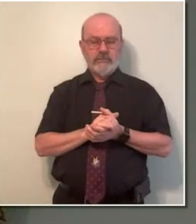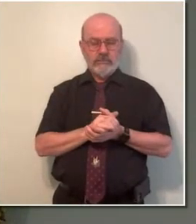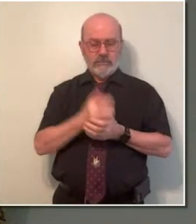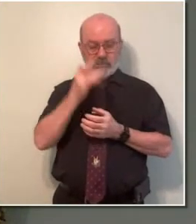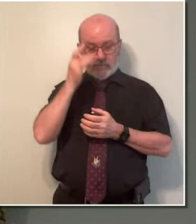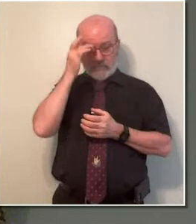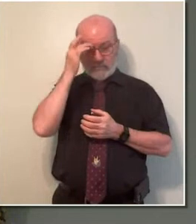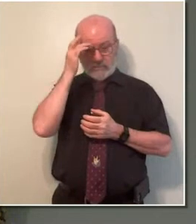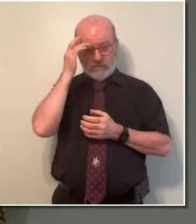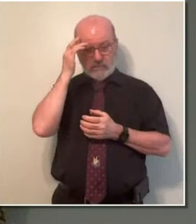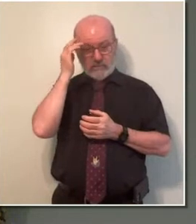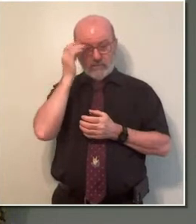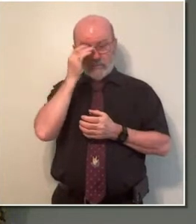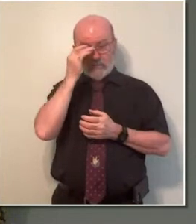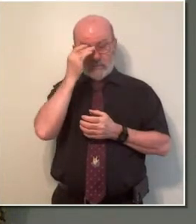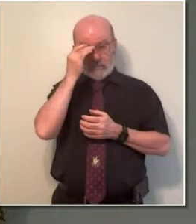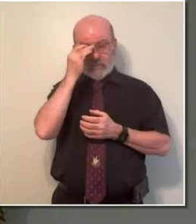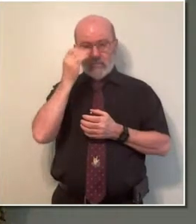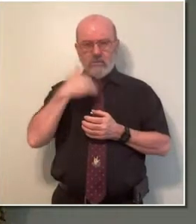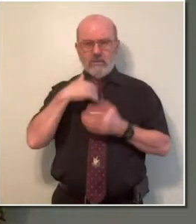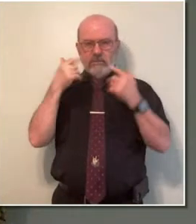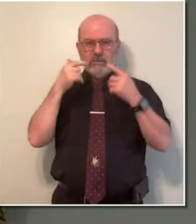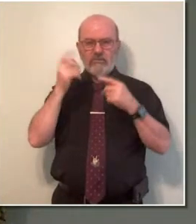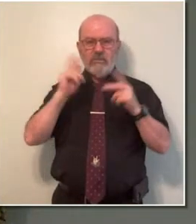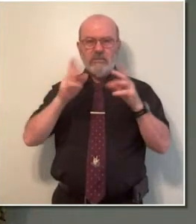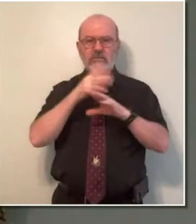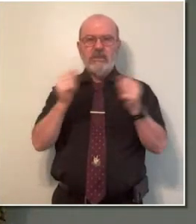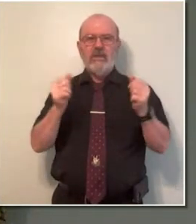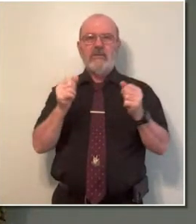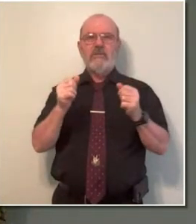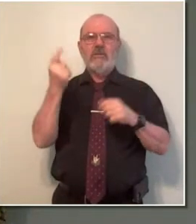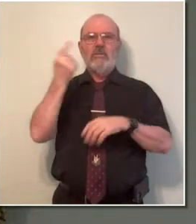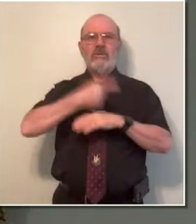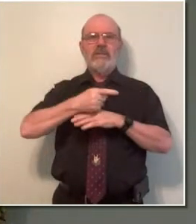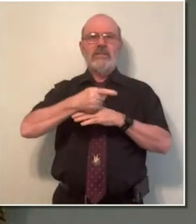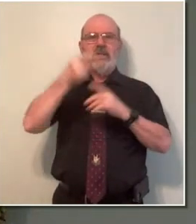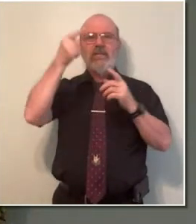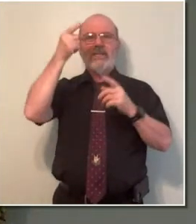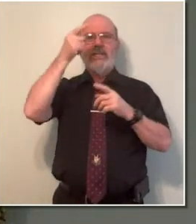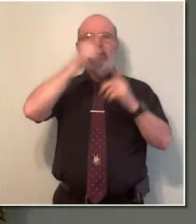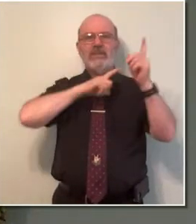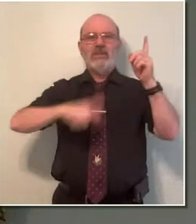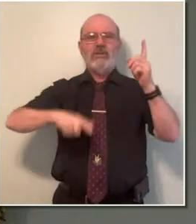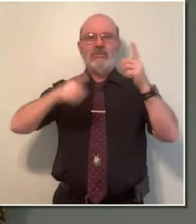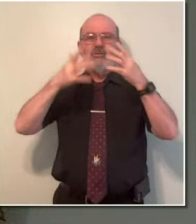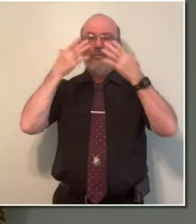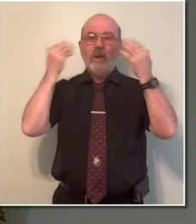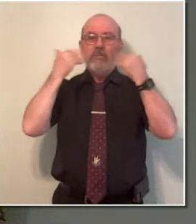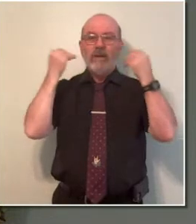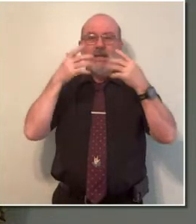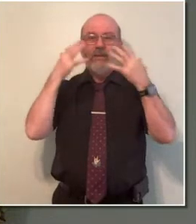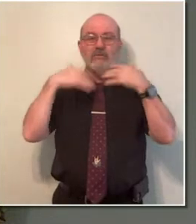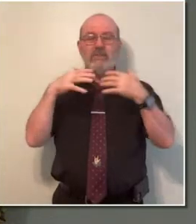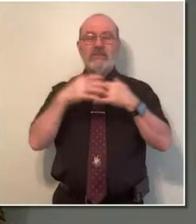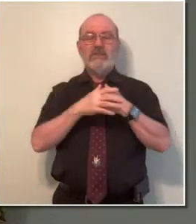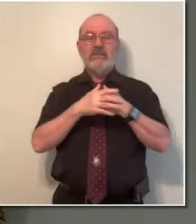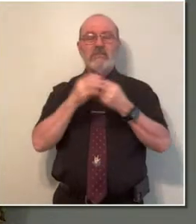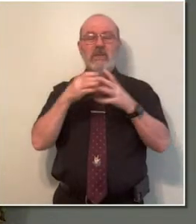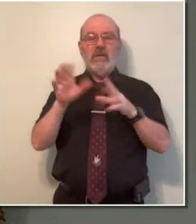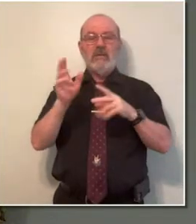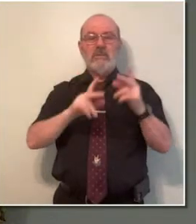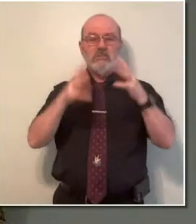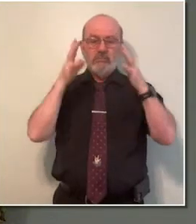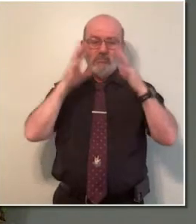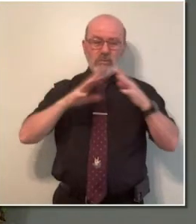There will be tears for those that are saved, but one day the Lord's going to wipe those tears away. Amen? I'm glad for that. But the lost, we're told, will be weeping for